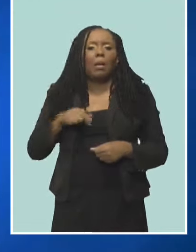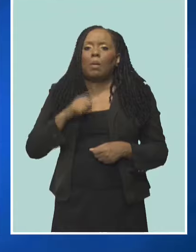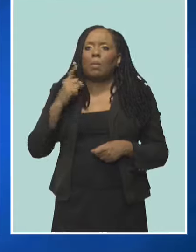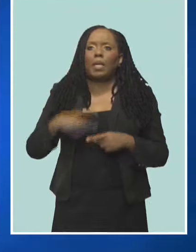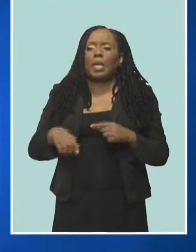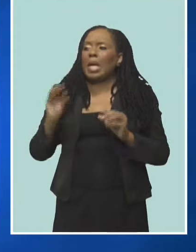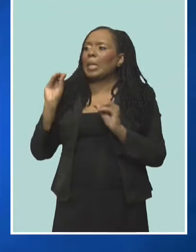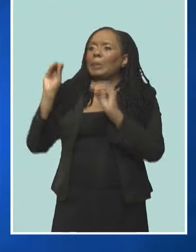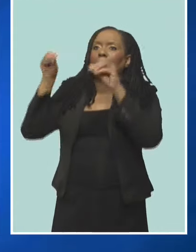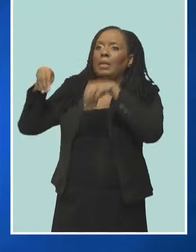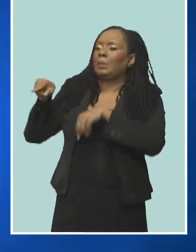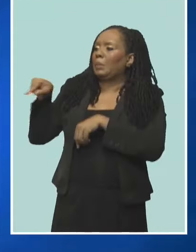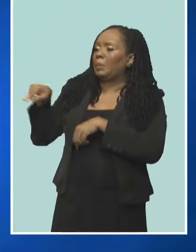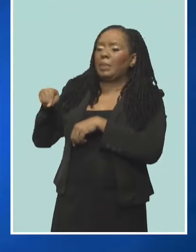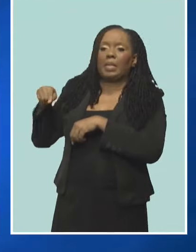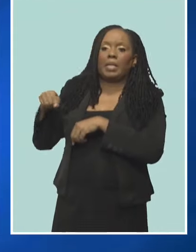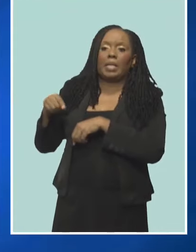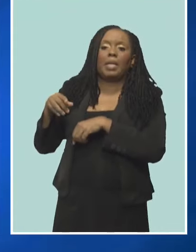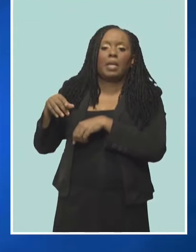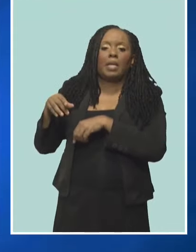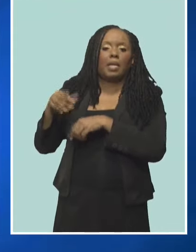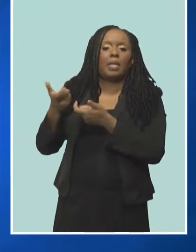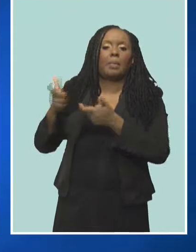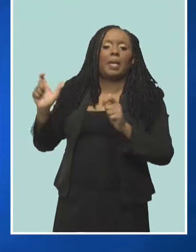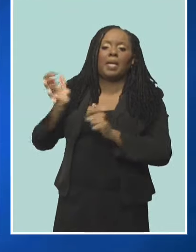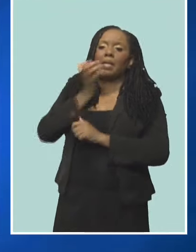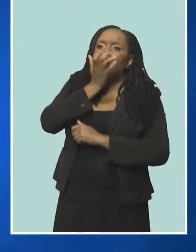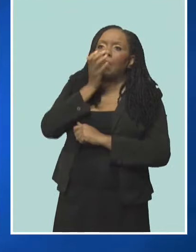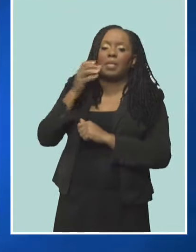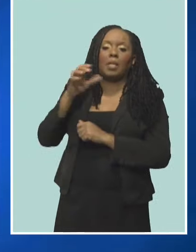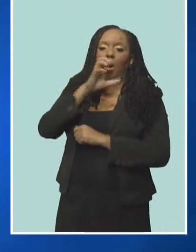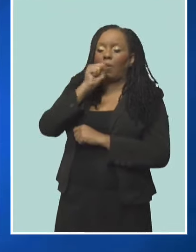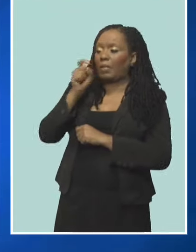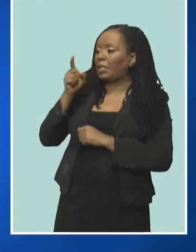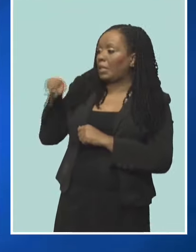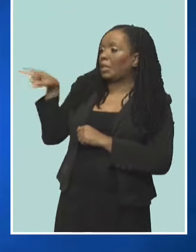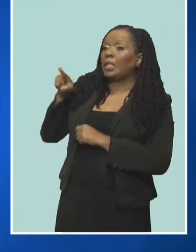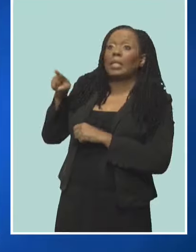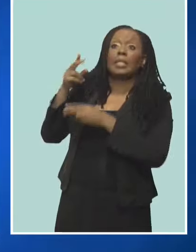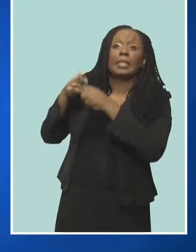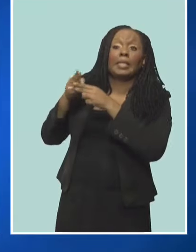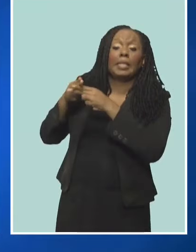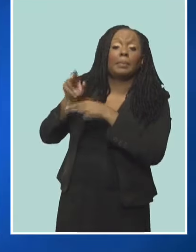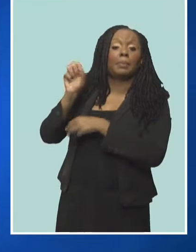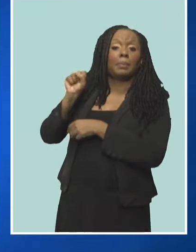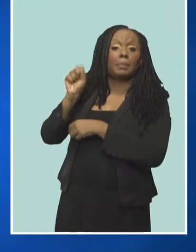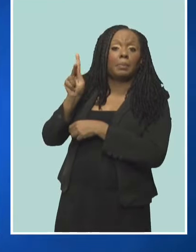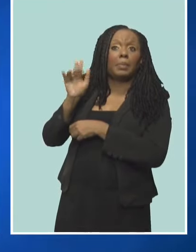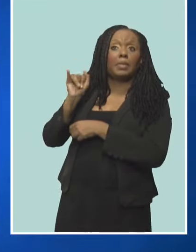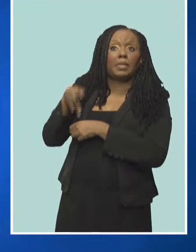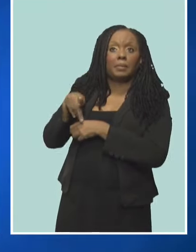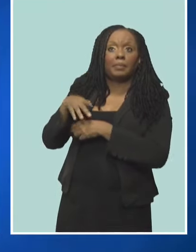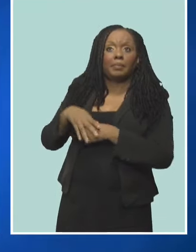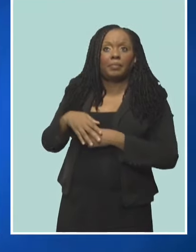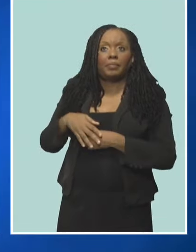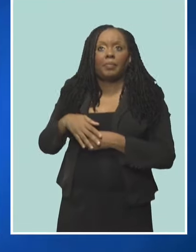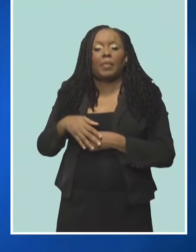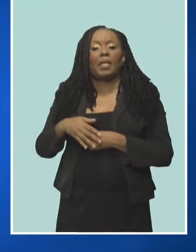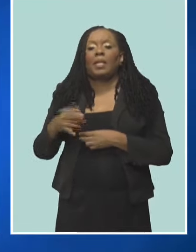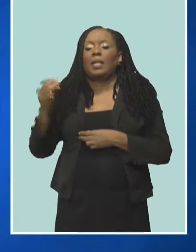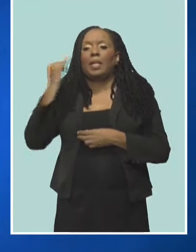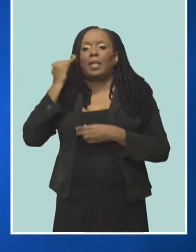guy that brings the replaces and changes the skip, he wants it to be at a certain height, because if it is